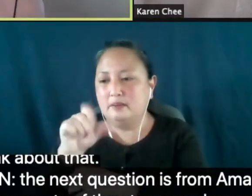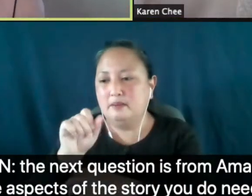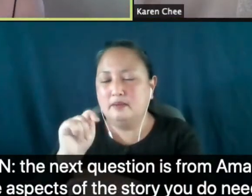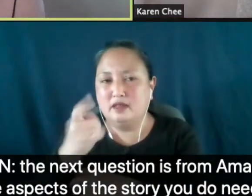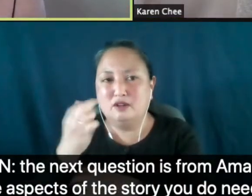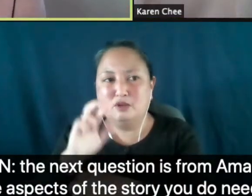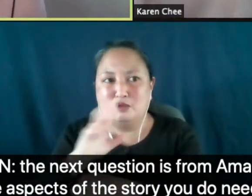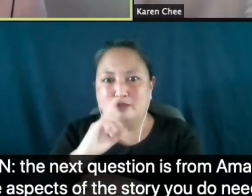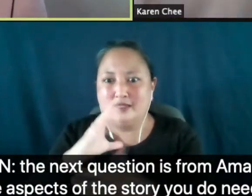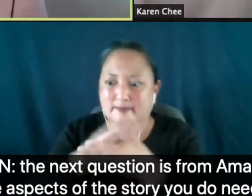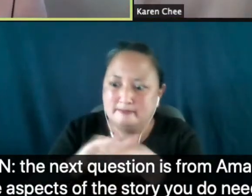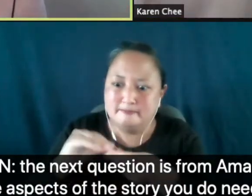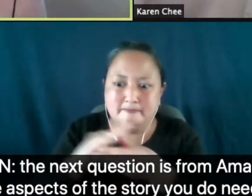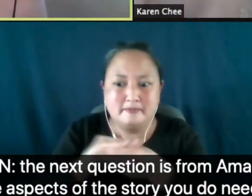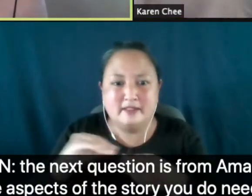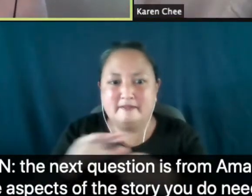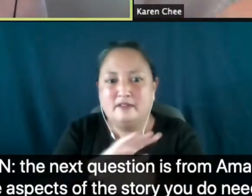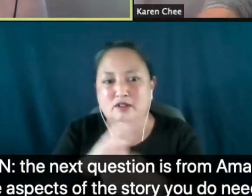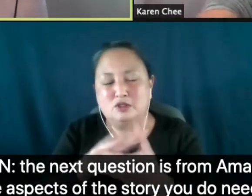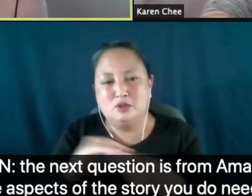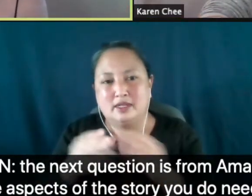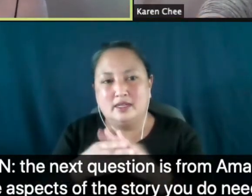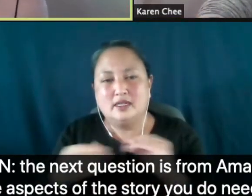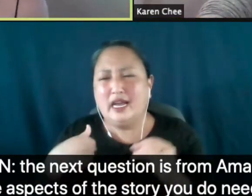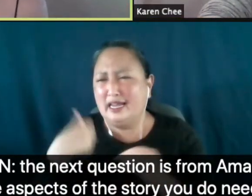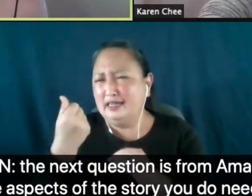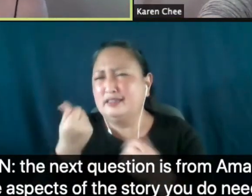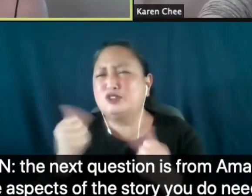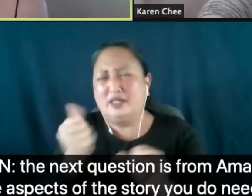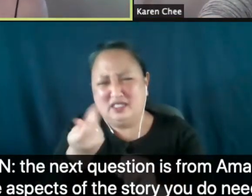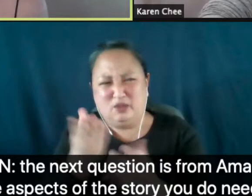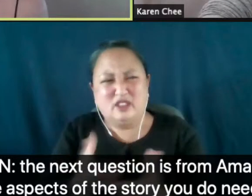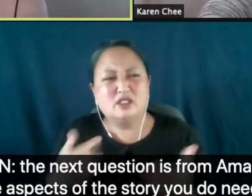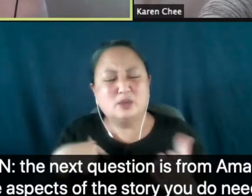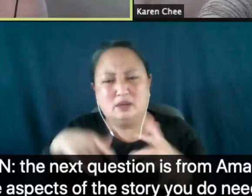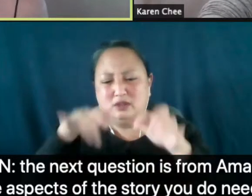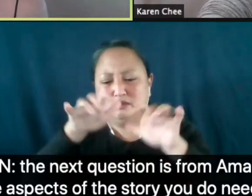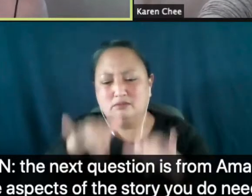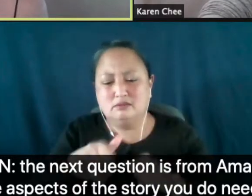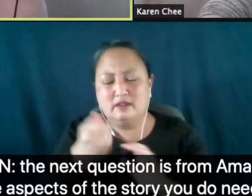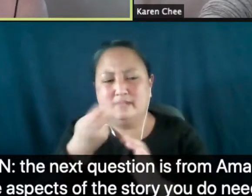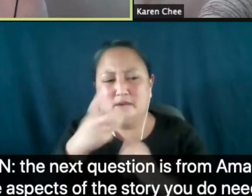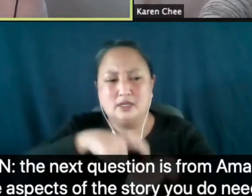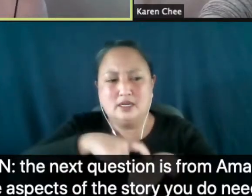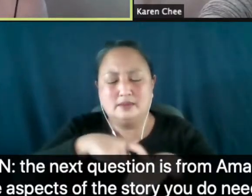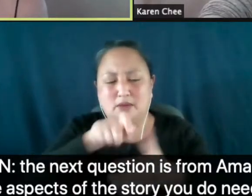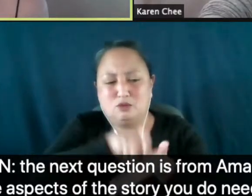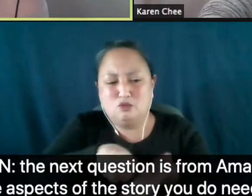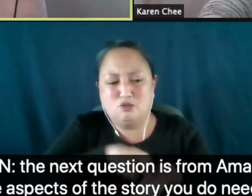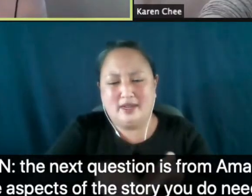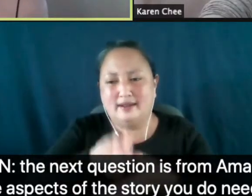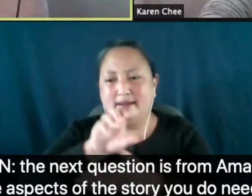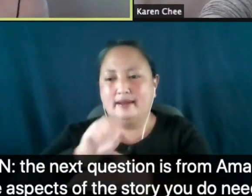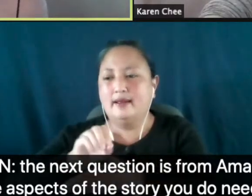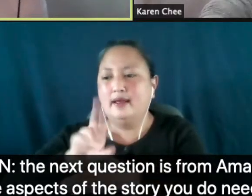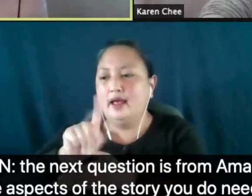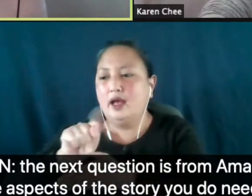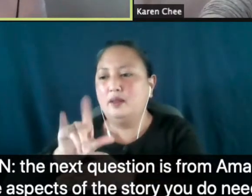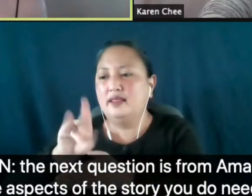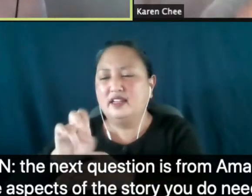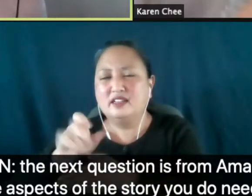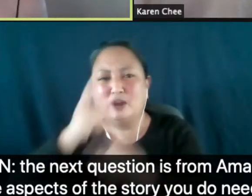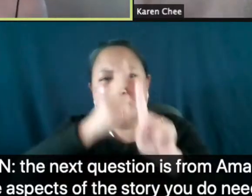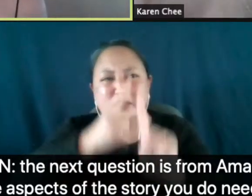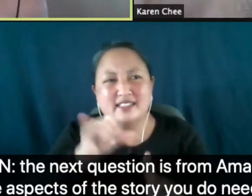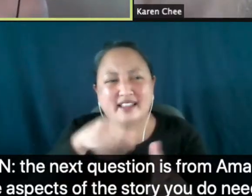Hmm. I tried a bunch of things. I think when I was drafting, there are a couple of times I would write out outlines, just like bullet points of like